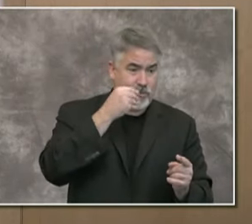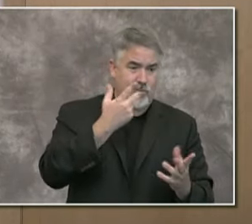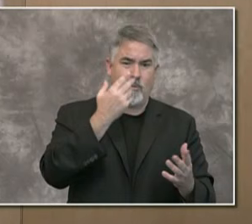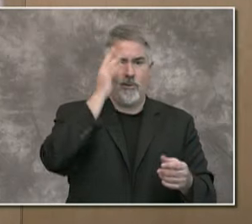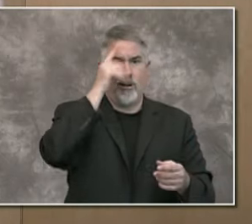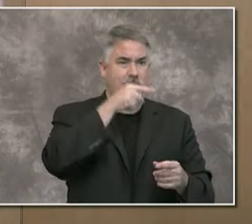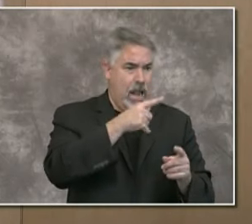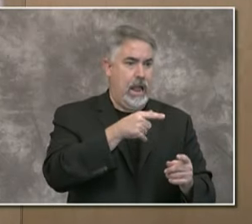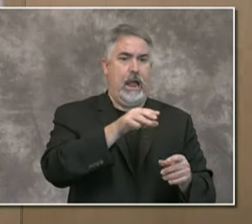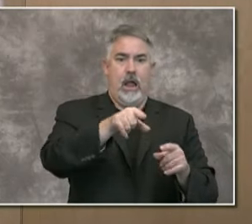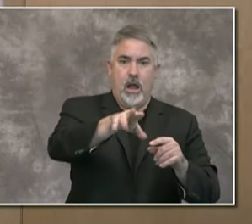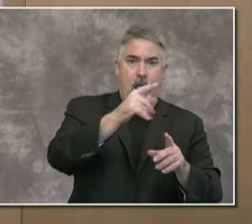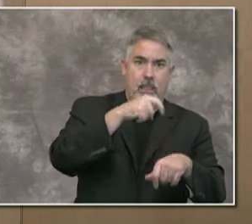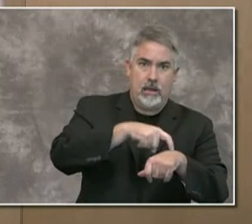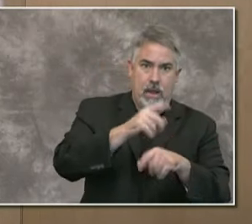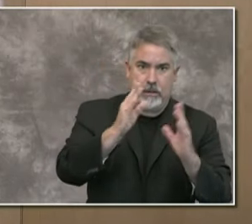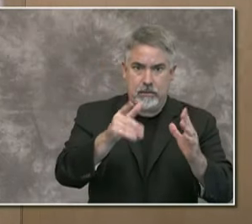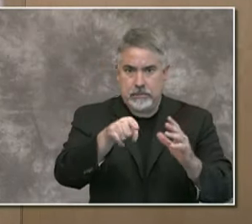are in sensitive